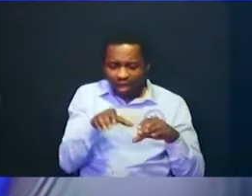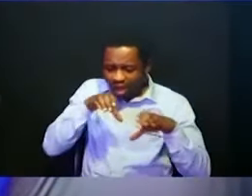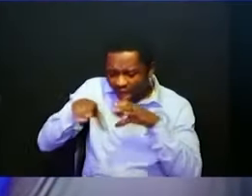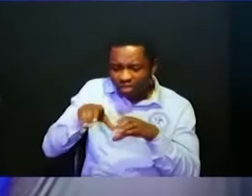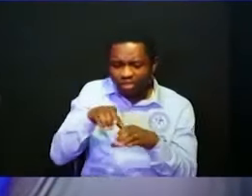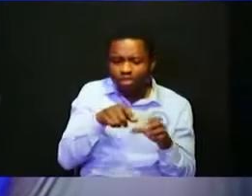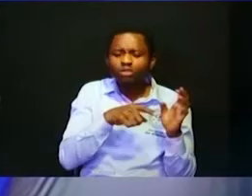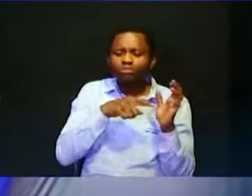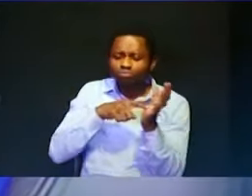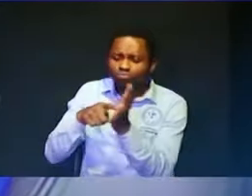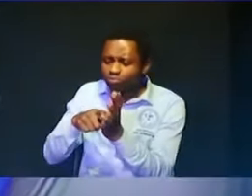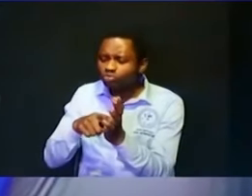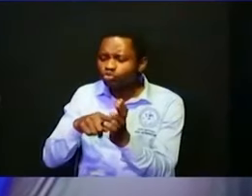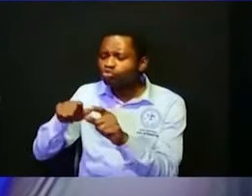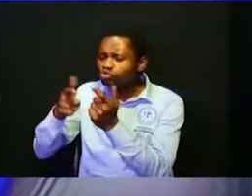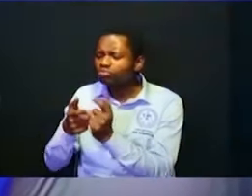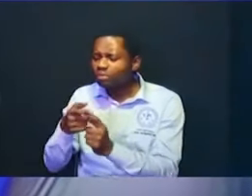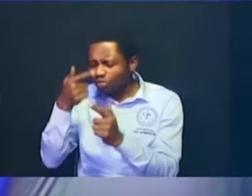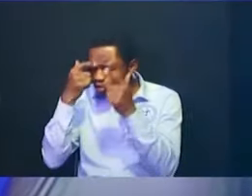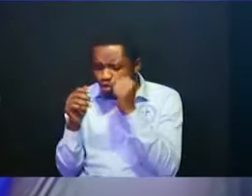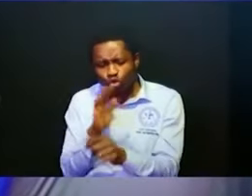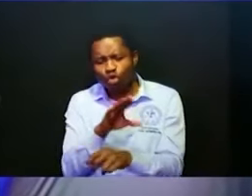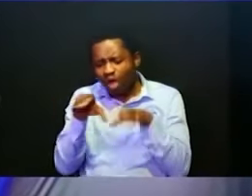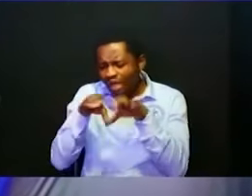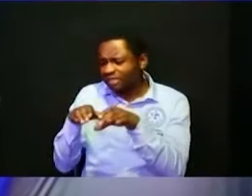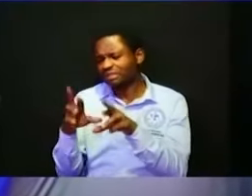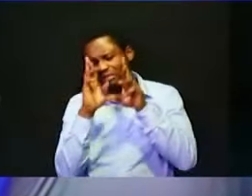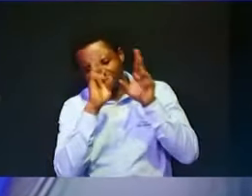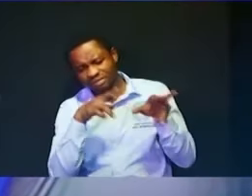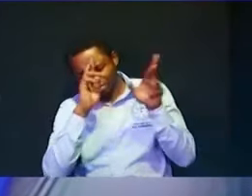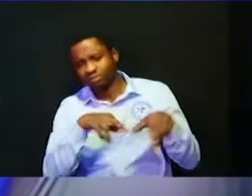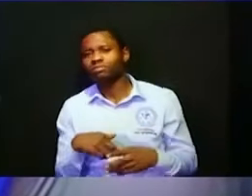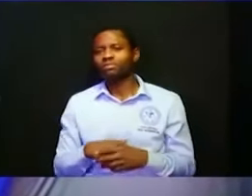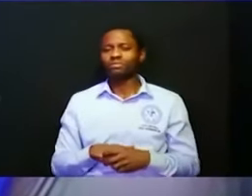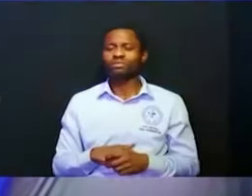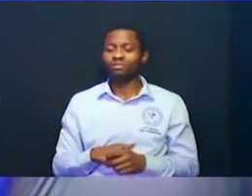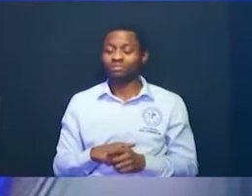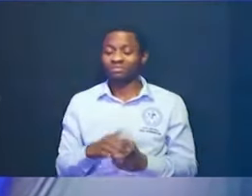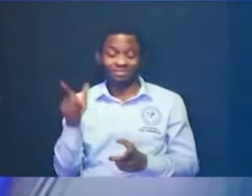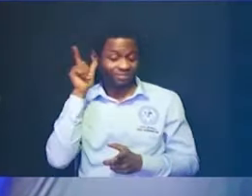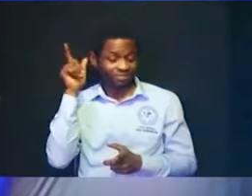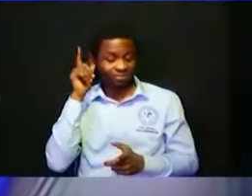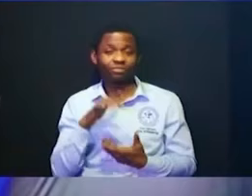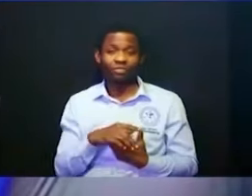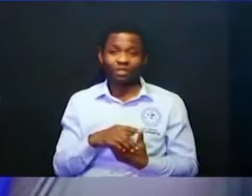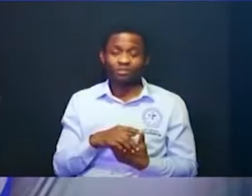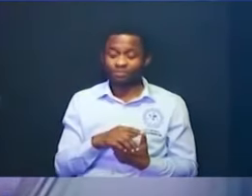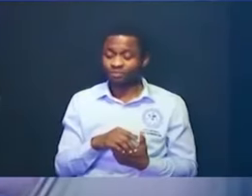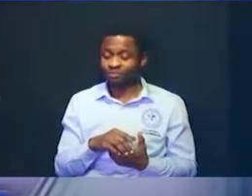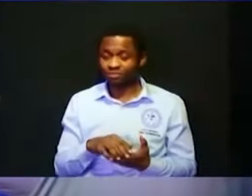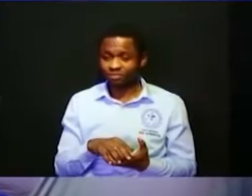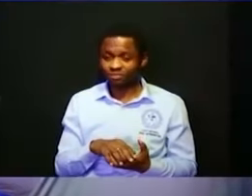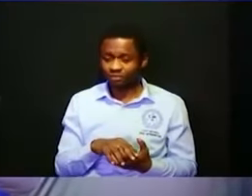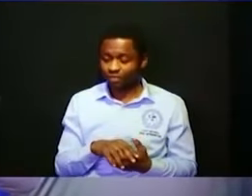se wode ma no keke nemu wa ye hu adwuma enam so enti wo bu no. Now listening to this big one. Afeti had ye so pa no. The one who was